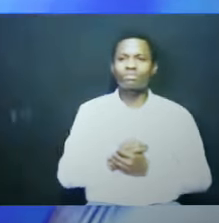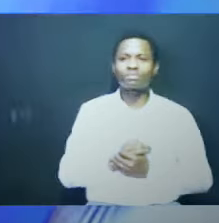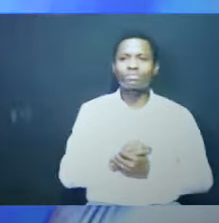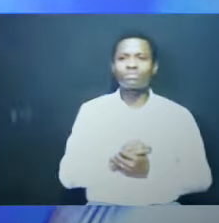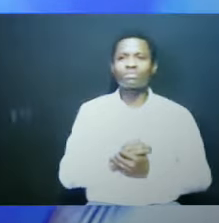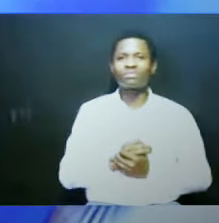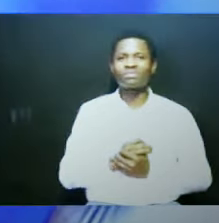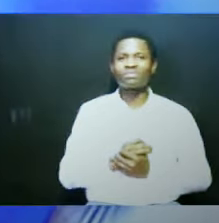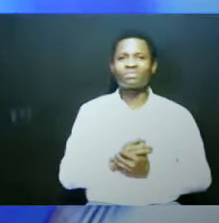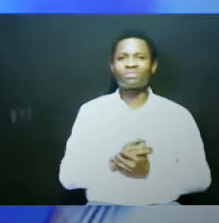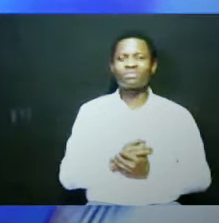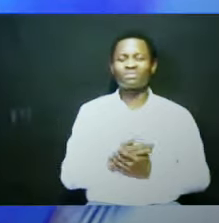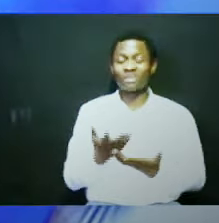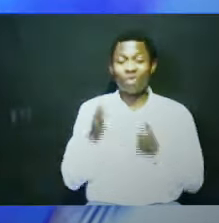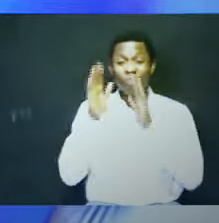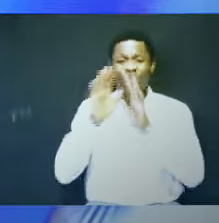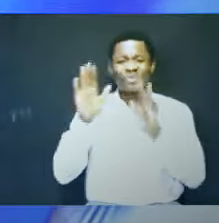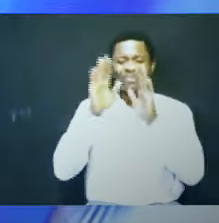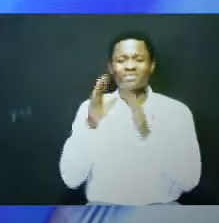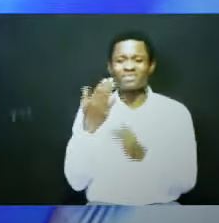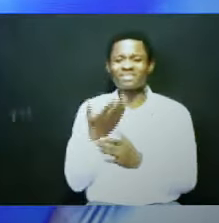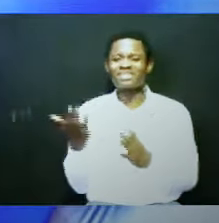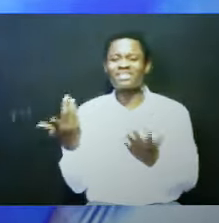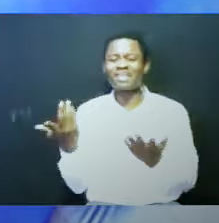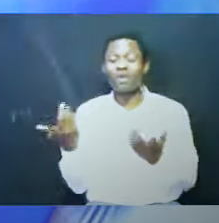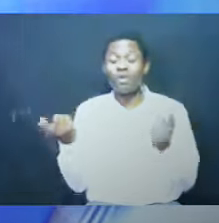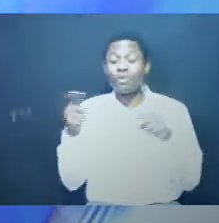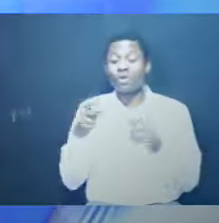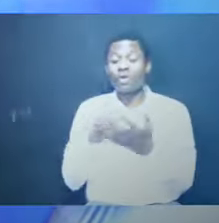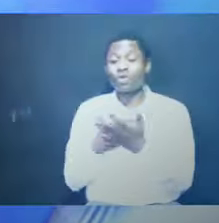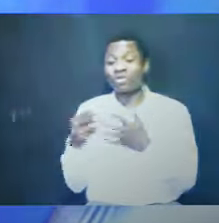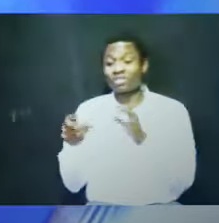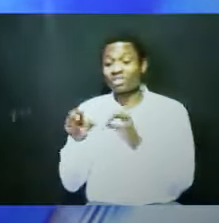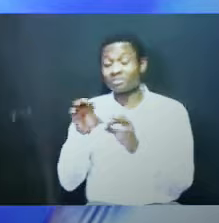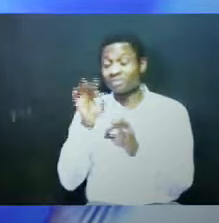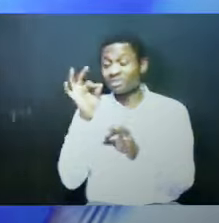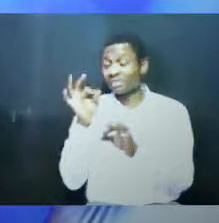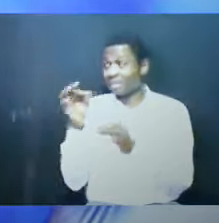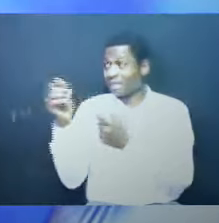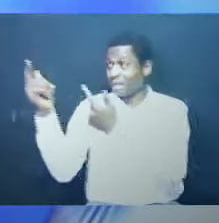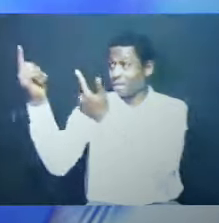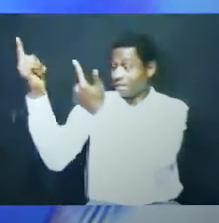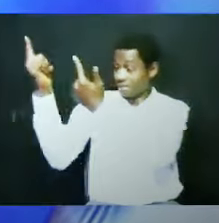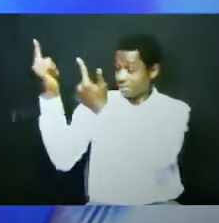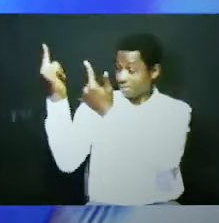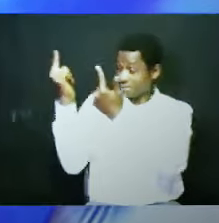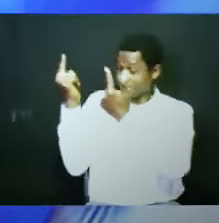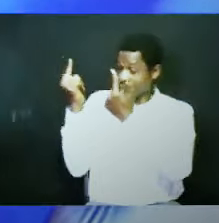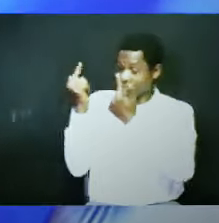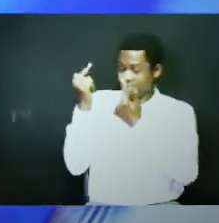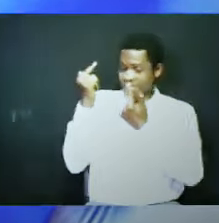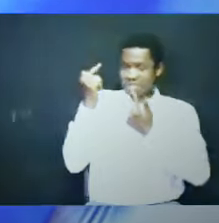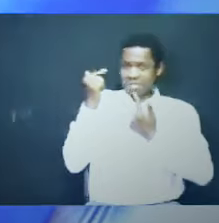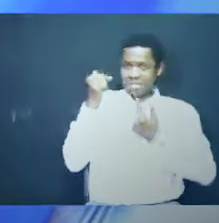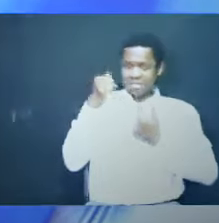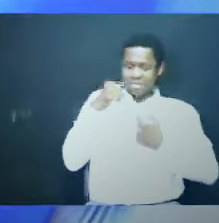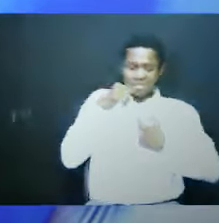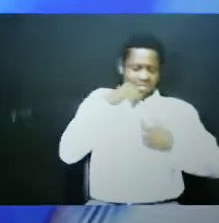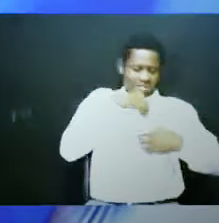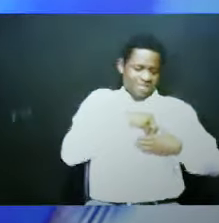the wonderful thing is that when the Spirit was coming to us to indwell as he came with